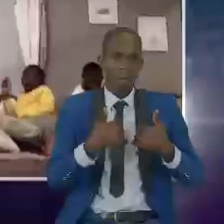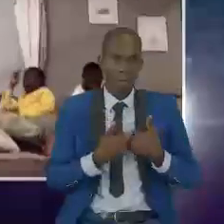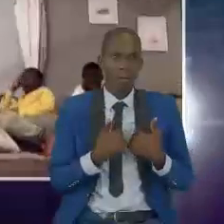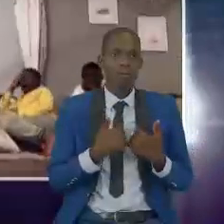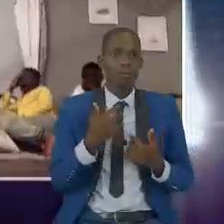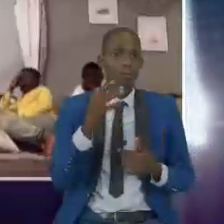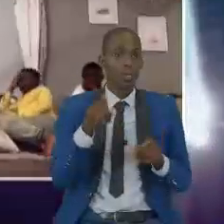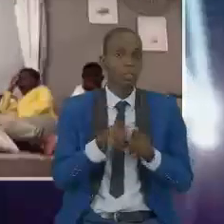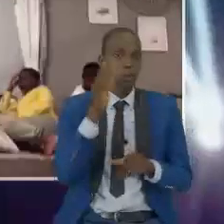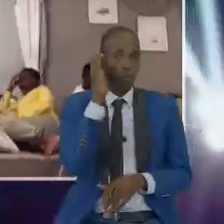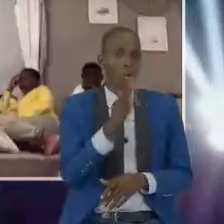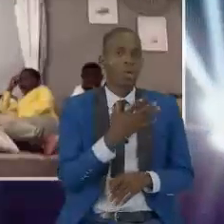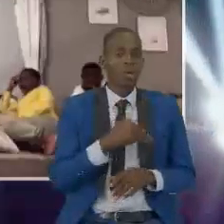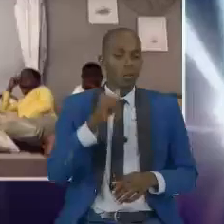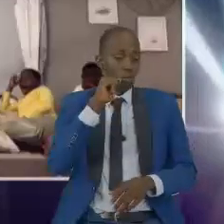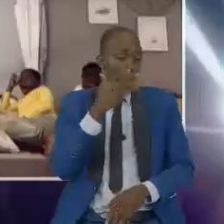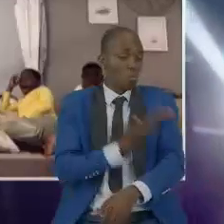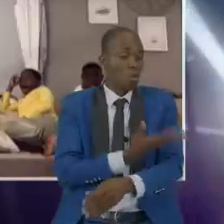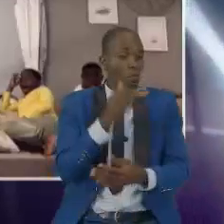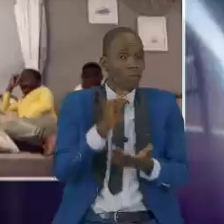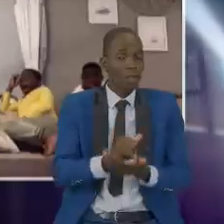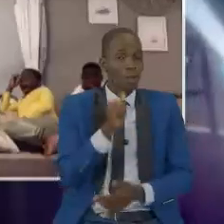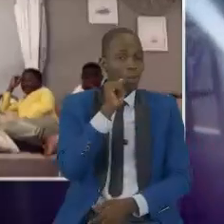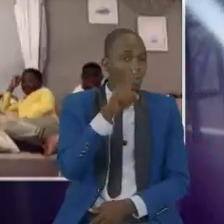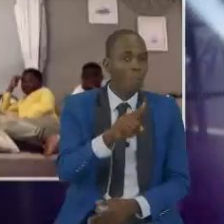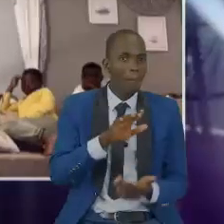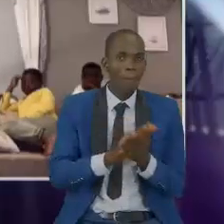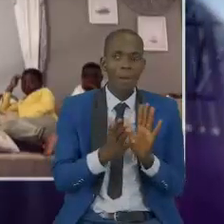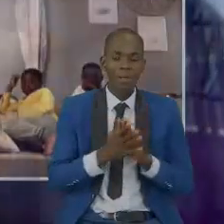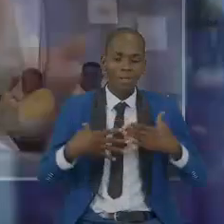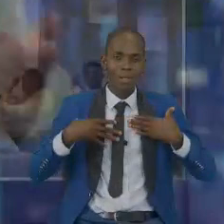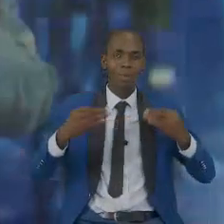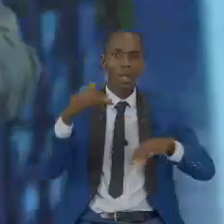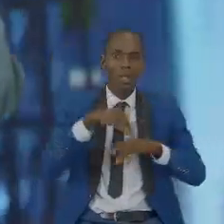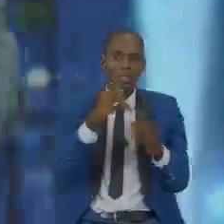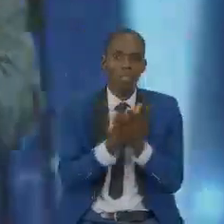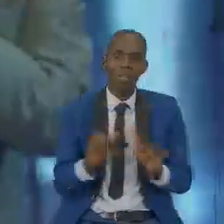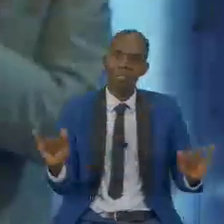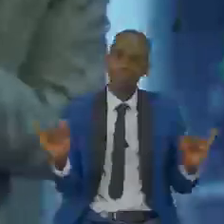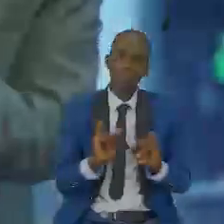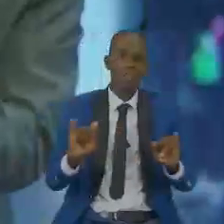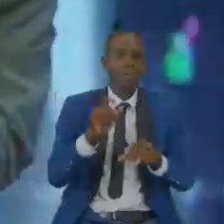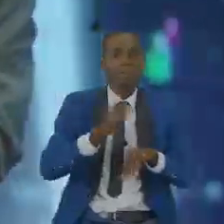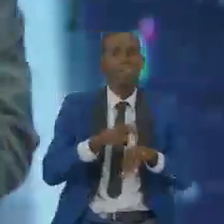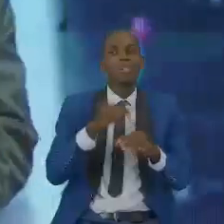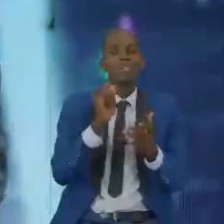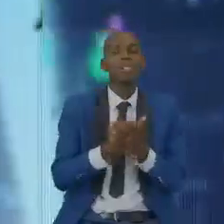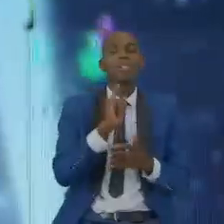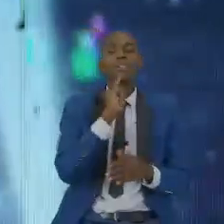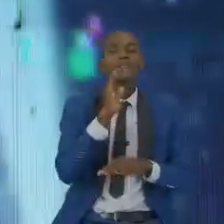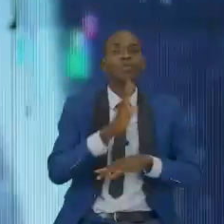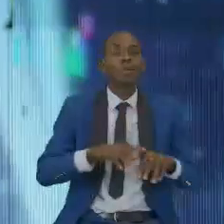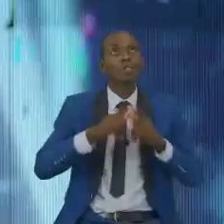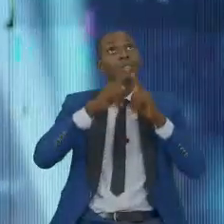daughter was made whole from that very hour. That is surpassing